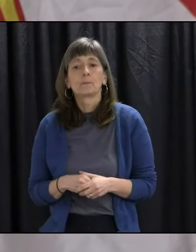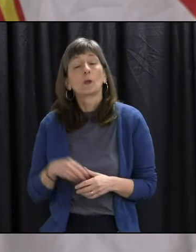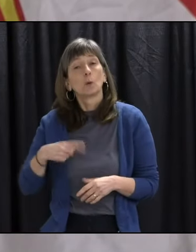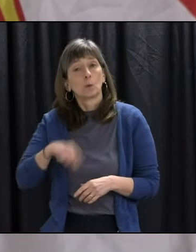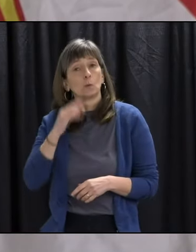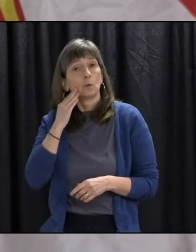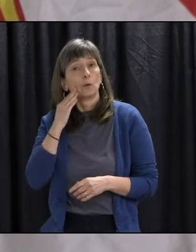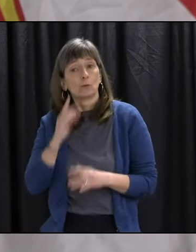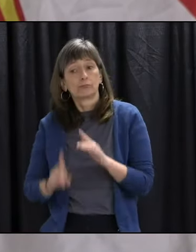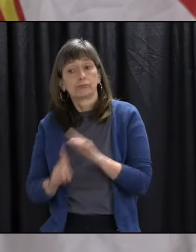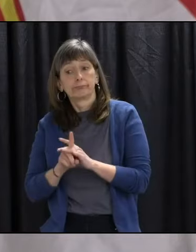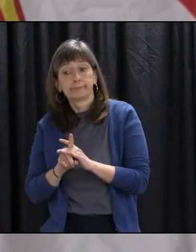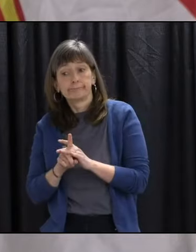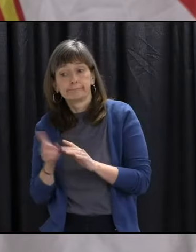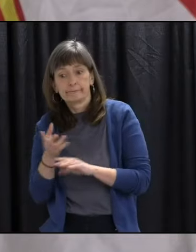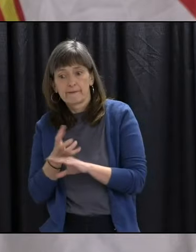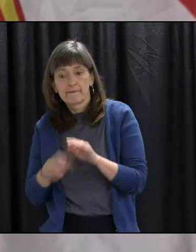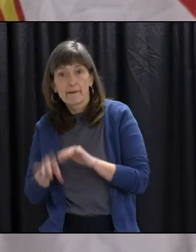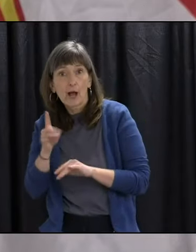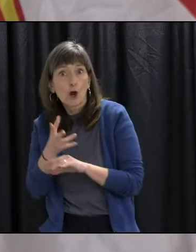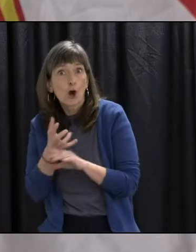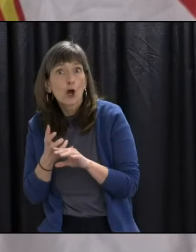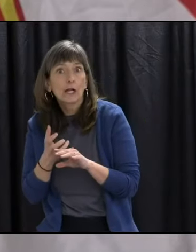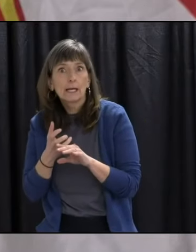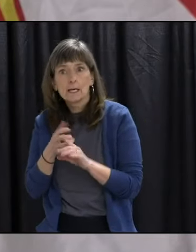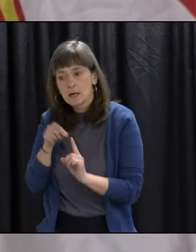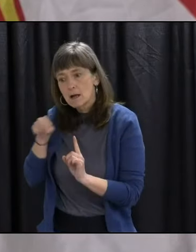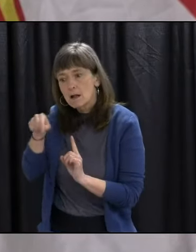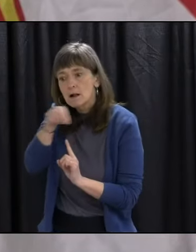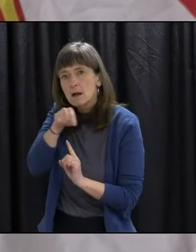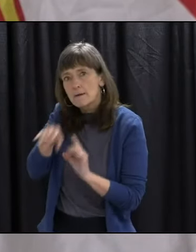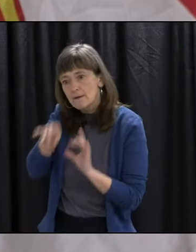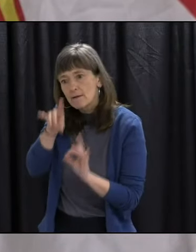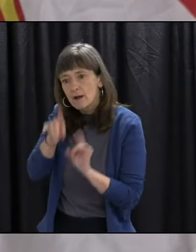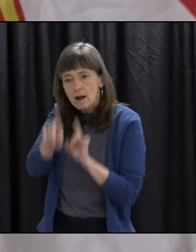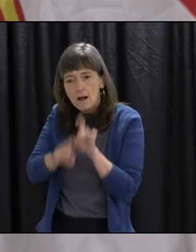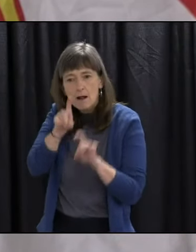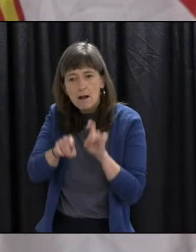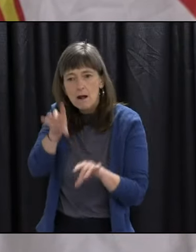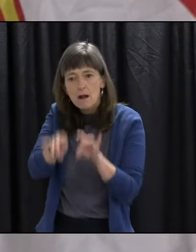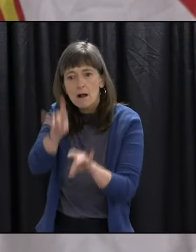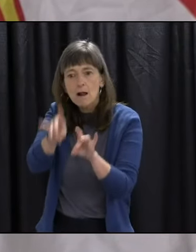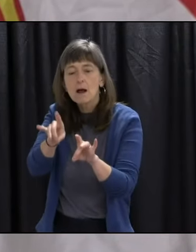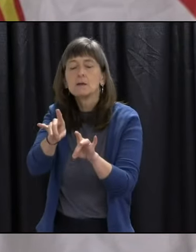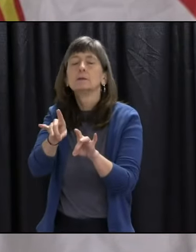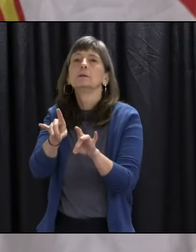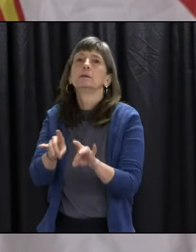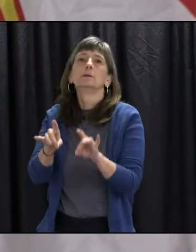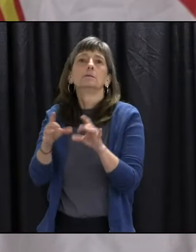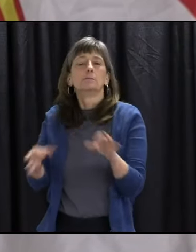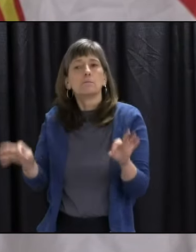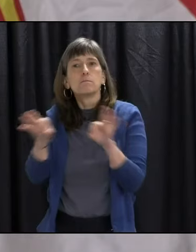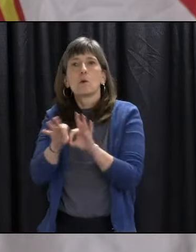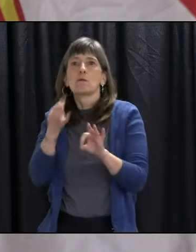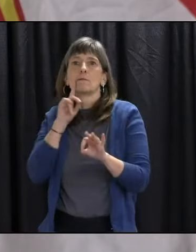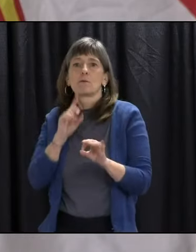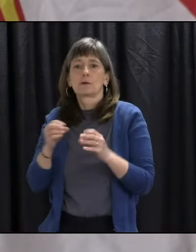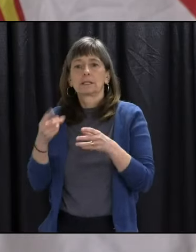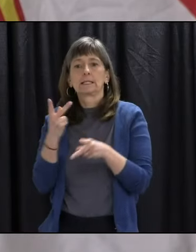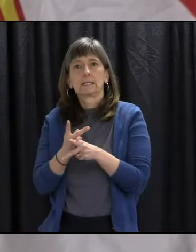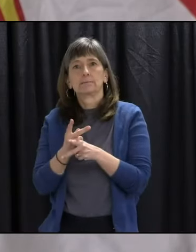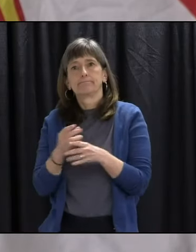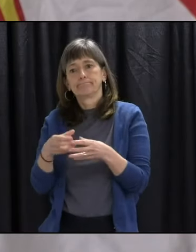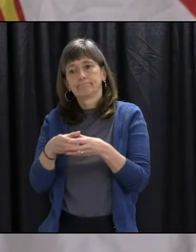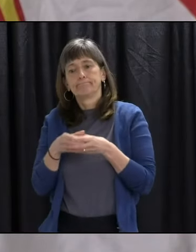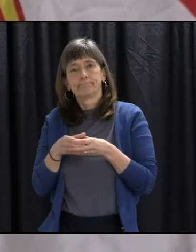virus early, testing, isolating, and tracing every contact is essential in containing COVID-19. And